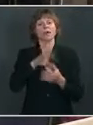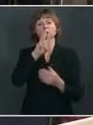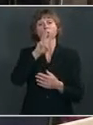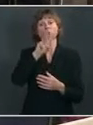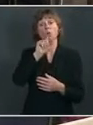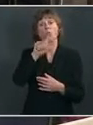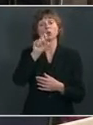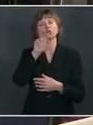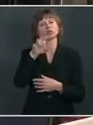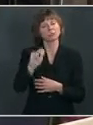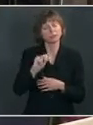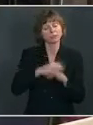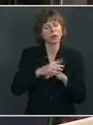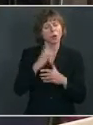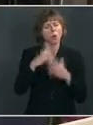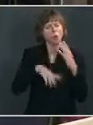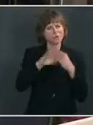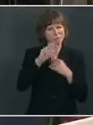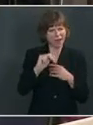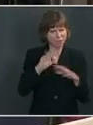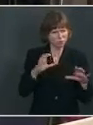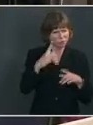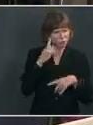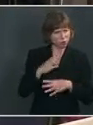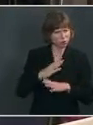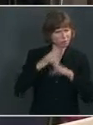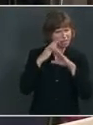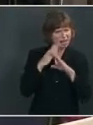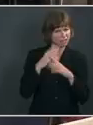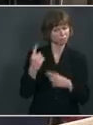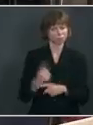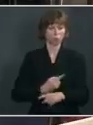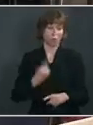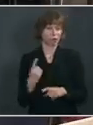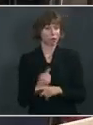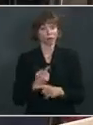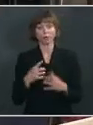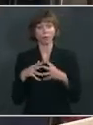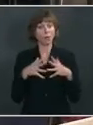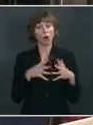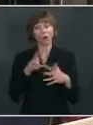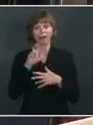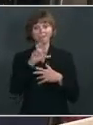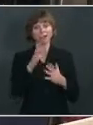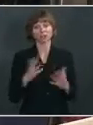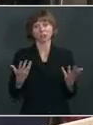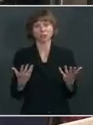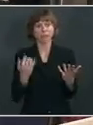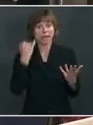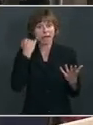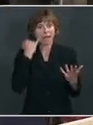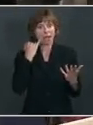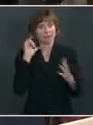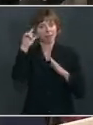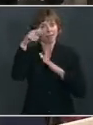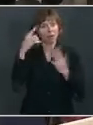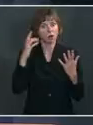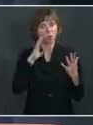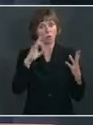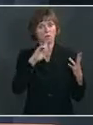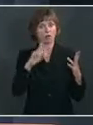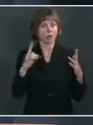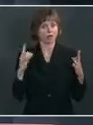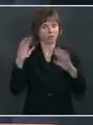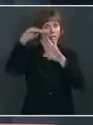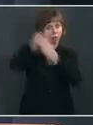Biden administration doing to protect the average American investor if there is going to be potentially a major market correction coming?